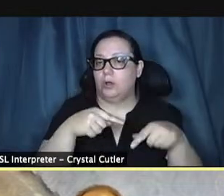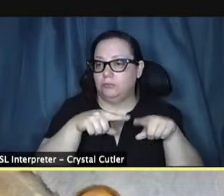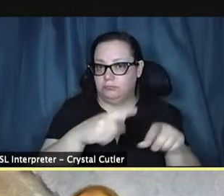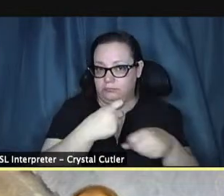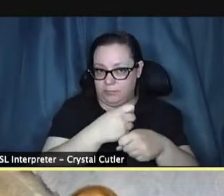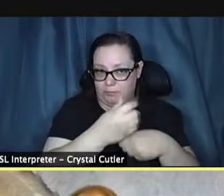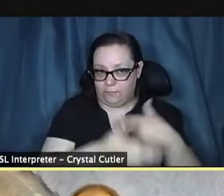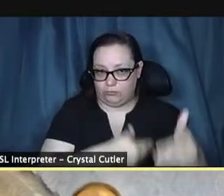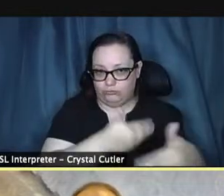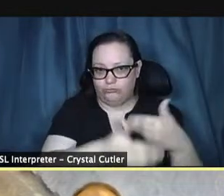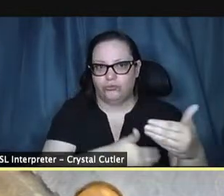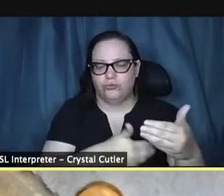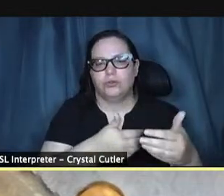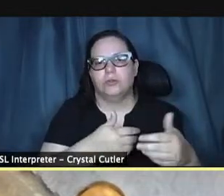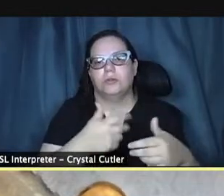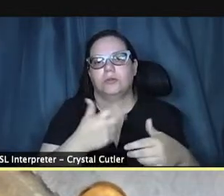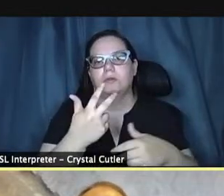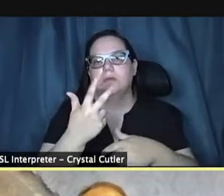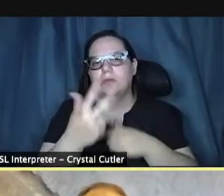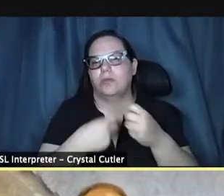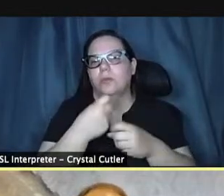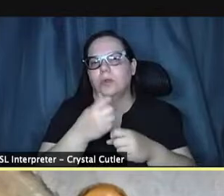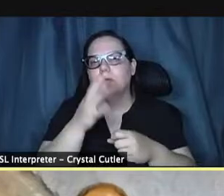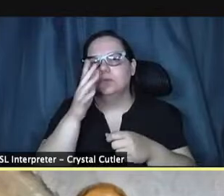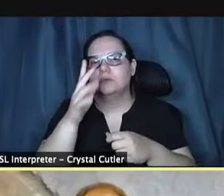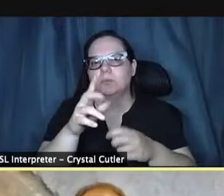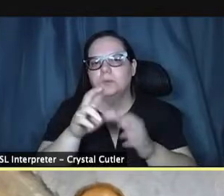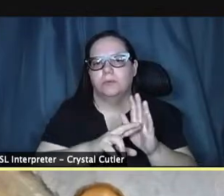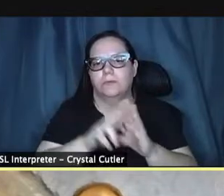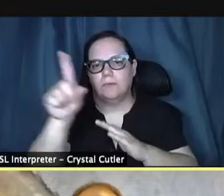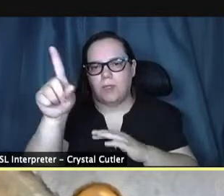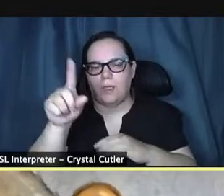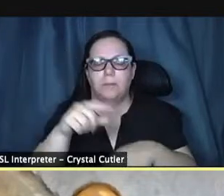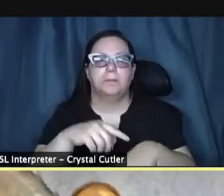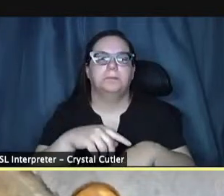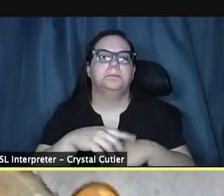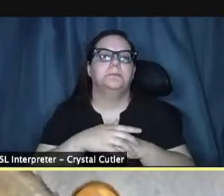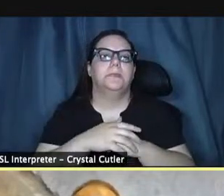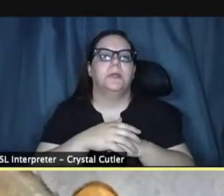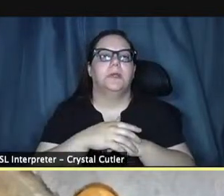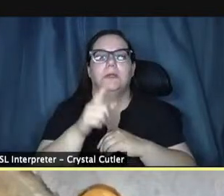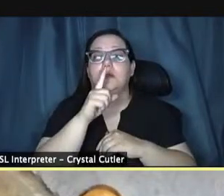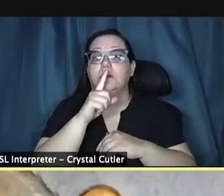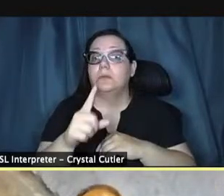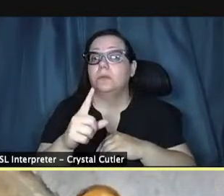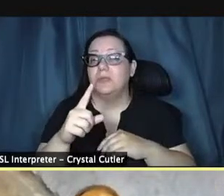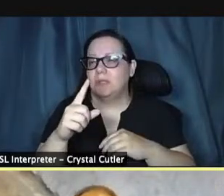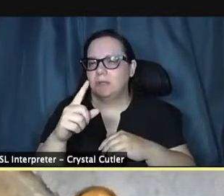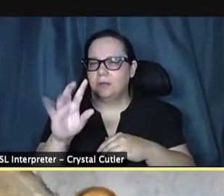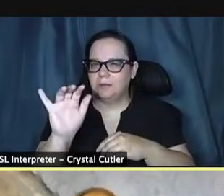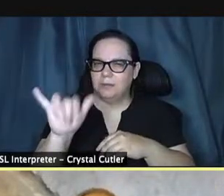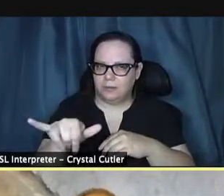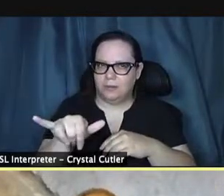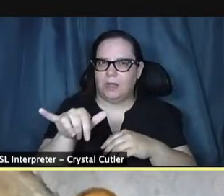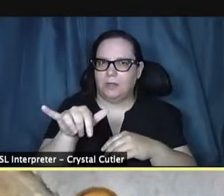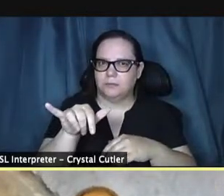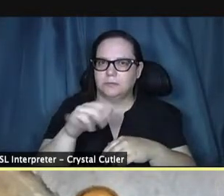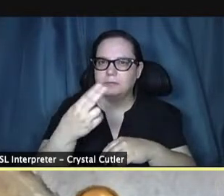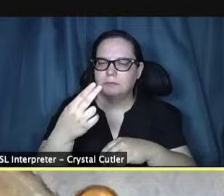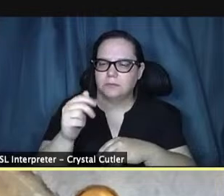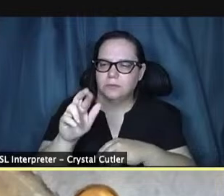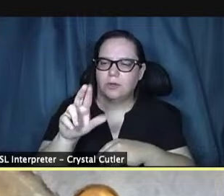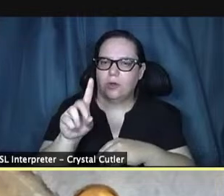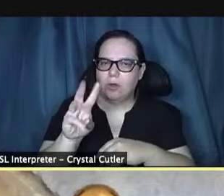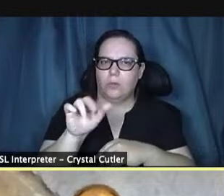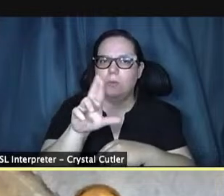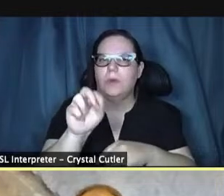before 2030. Okay, so much for some of the hardware, but what are we actually trying to achieve by our lunar exploration?